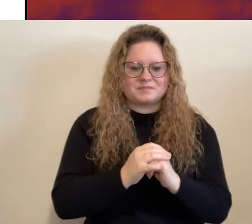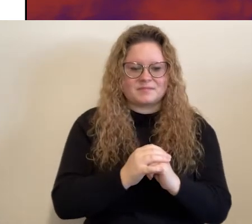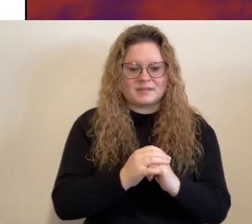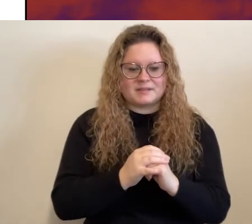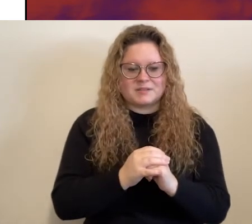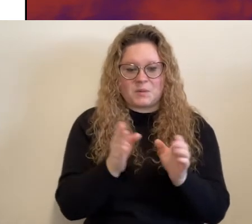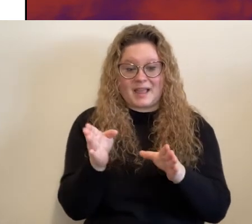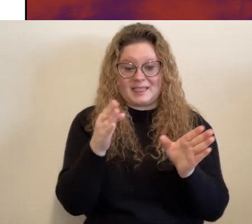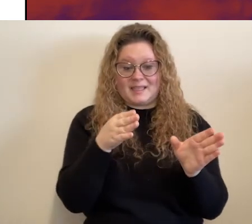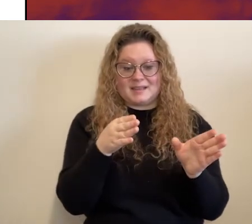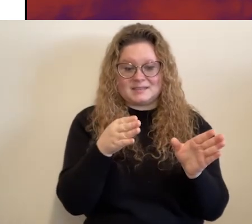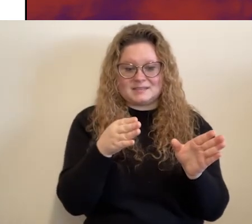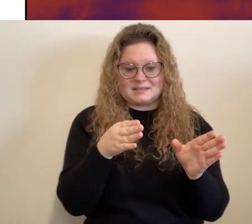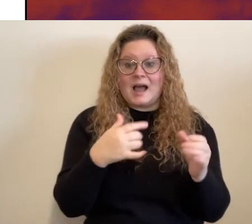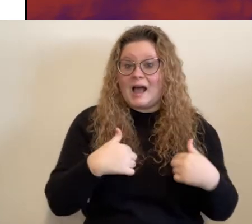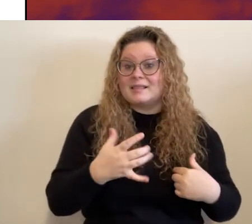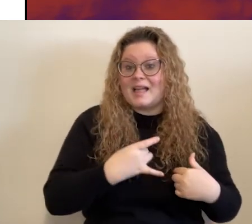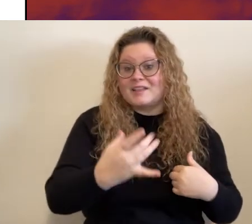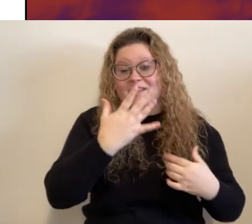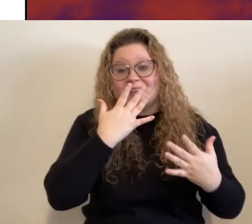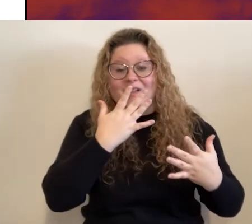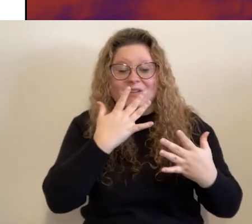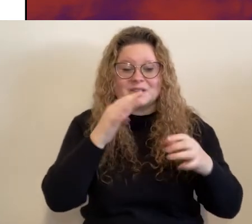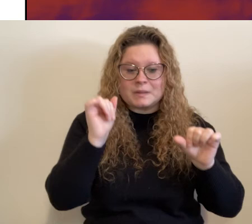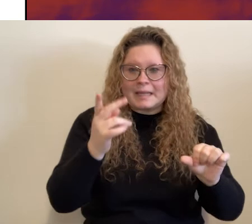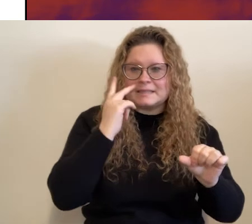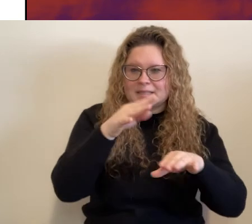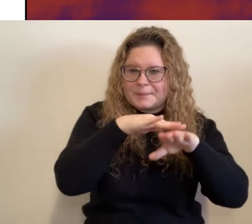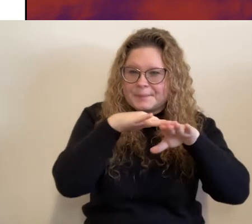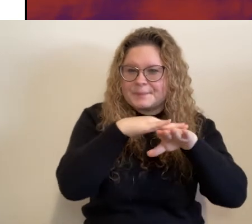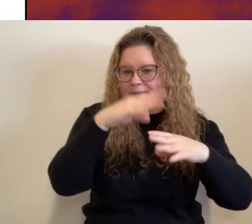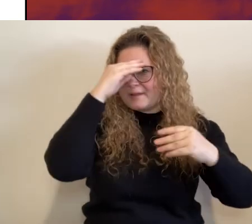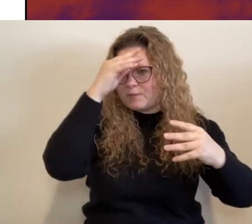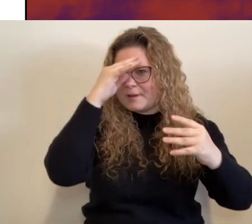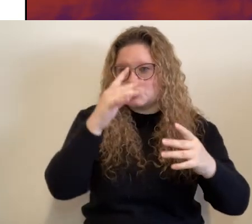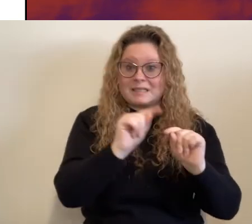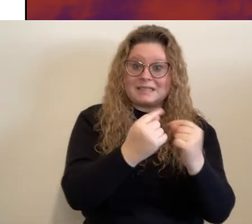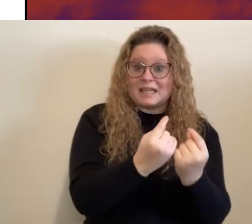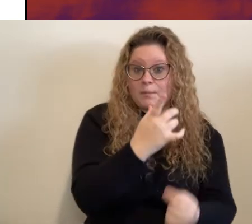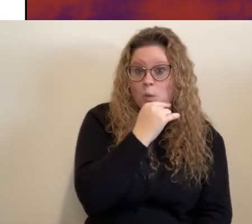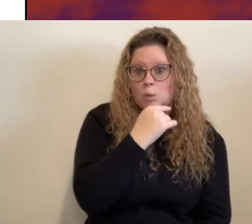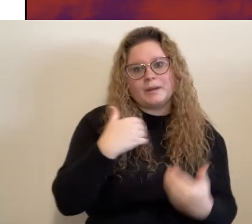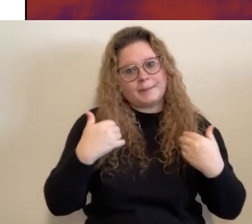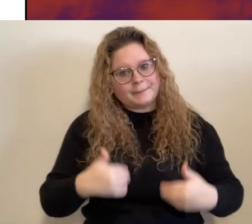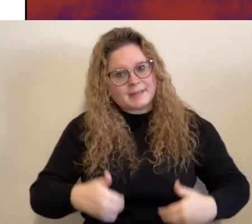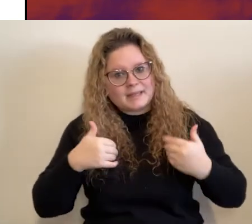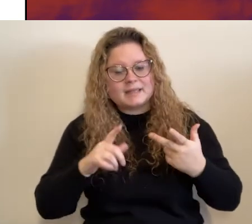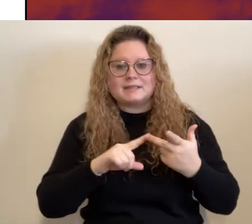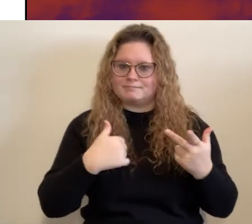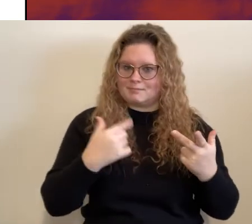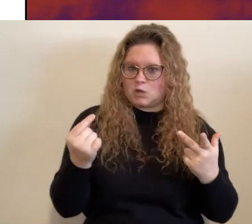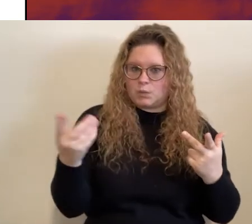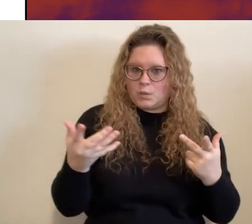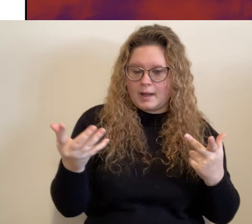It's aesthetically pleasing for me, but also gives you like the basic of like, here's the team, here's me, this is what I do. And